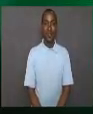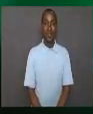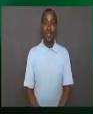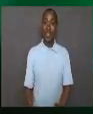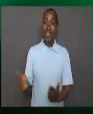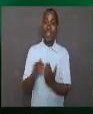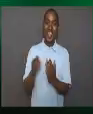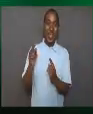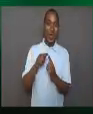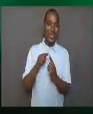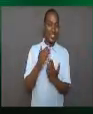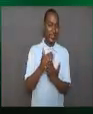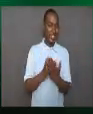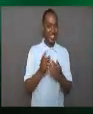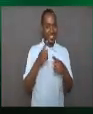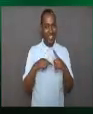Let's get back to our lesson.